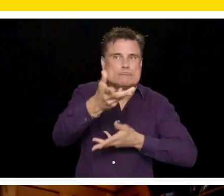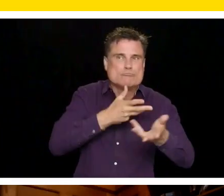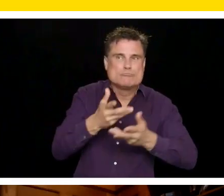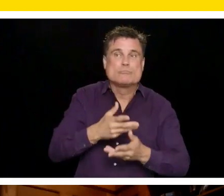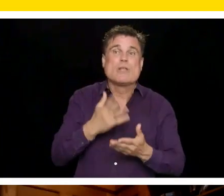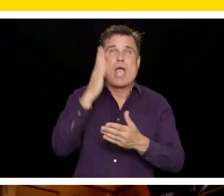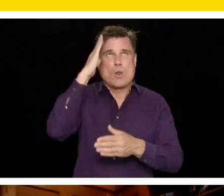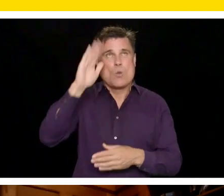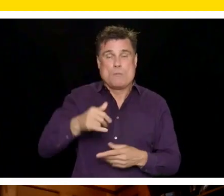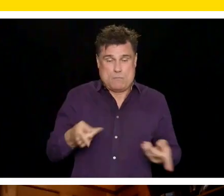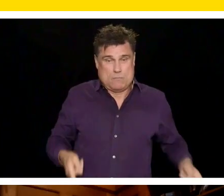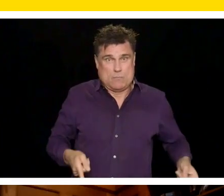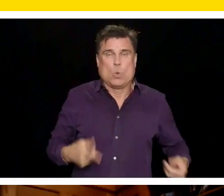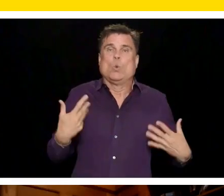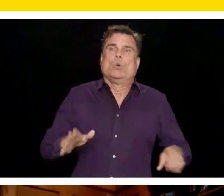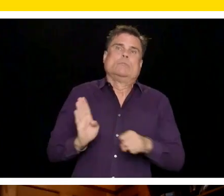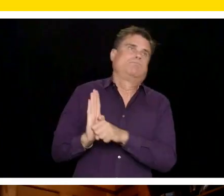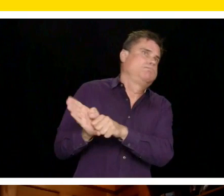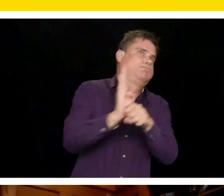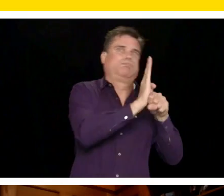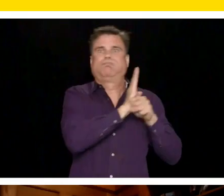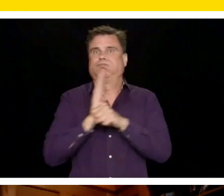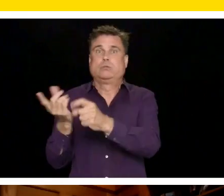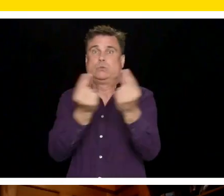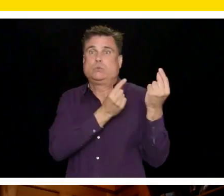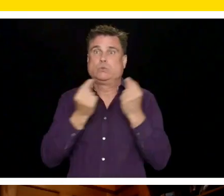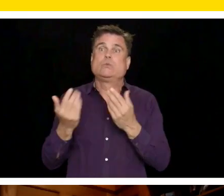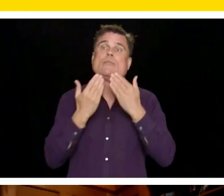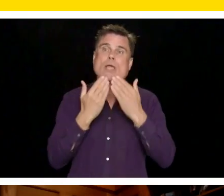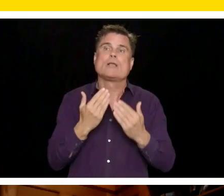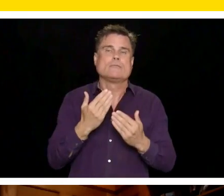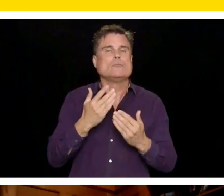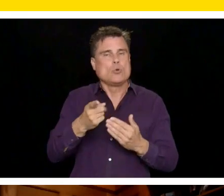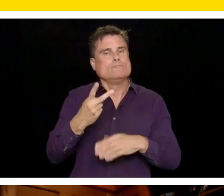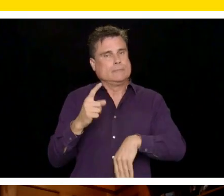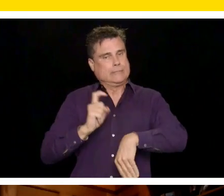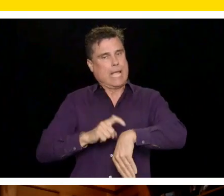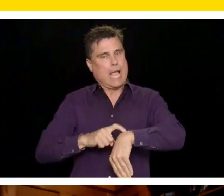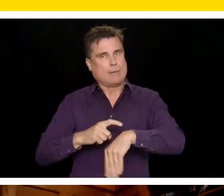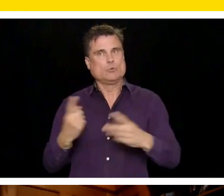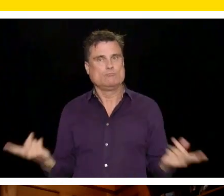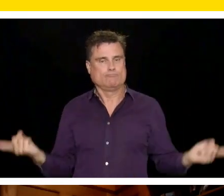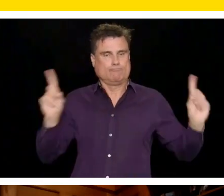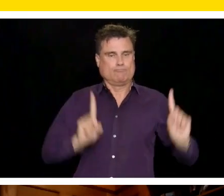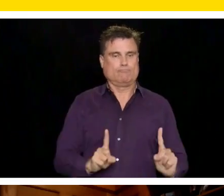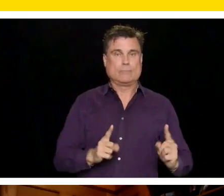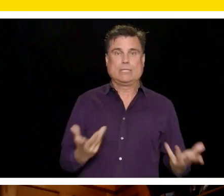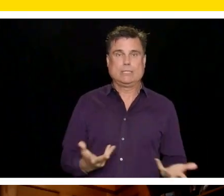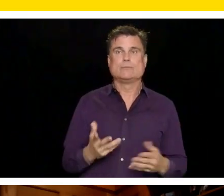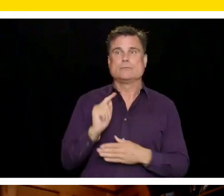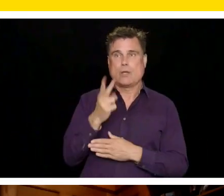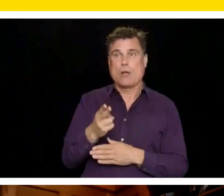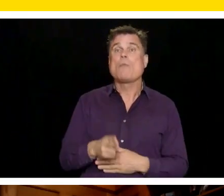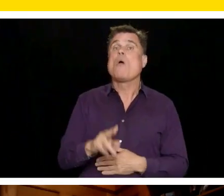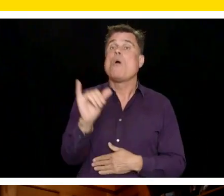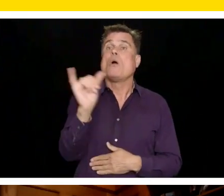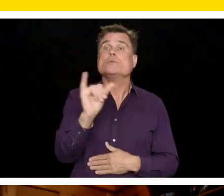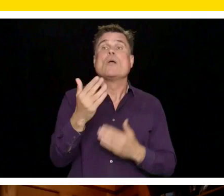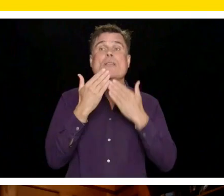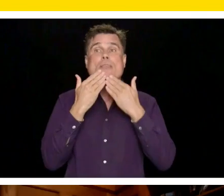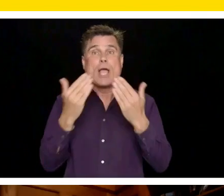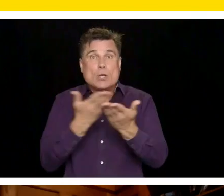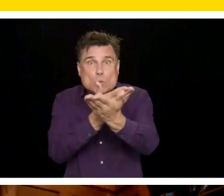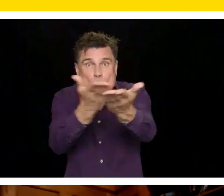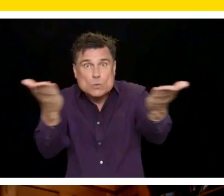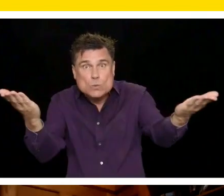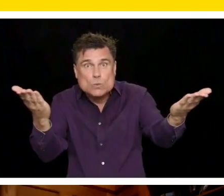would also like to thank every British Columbian who has joined us from every corner of British Columbia, and those who